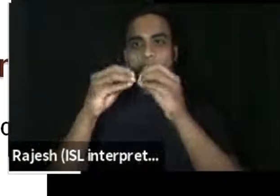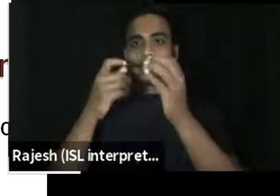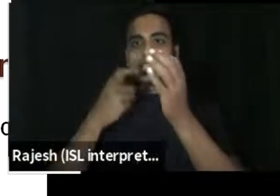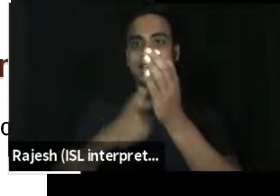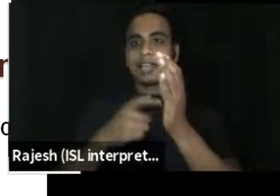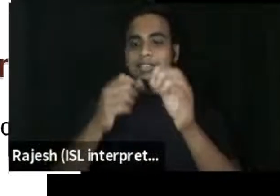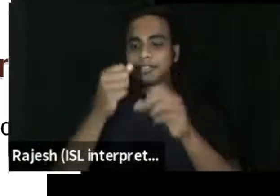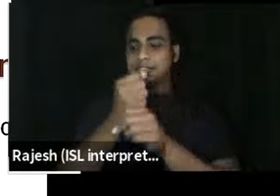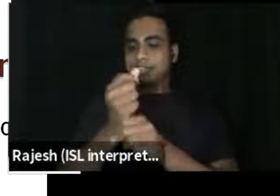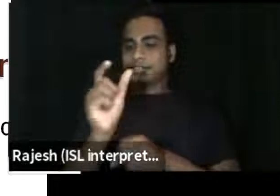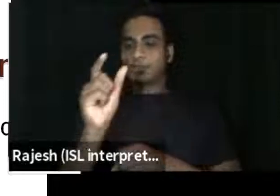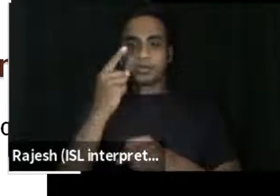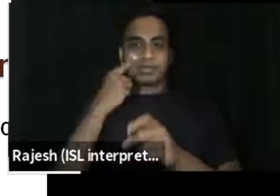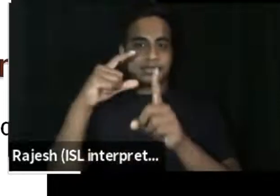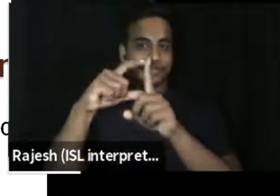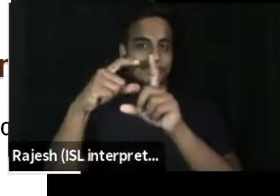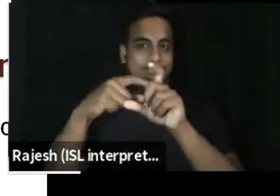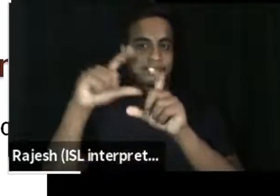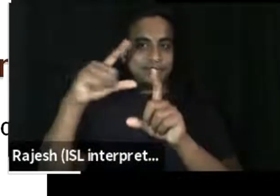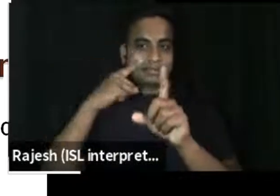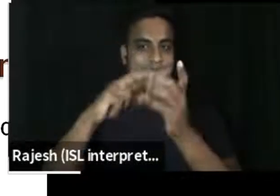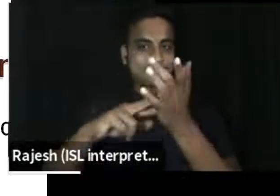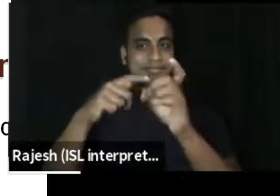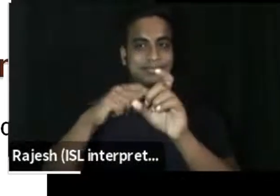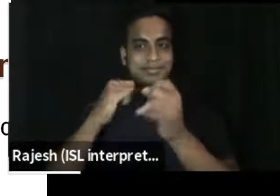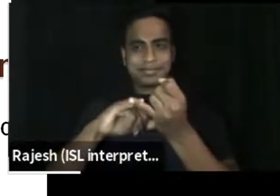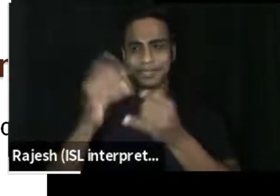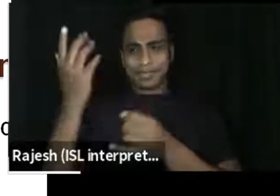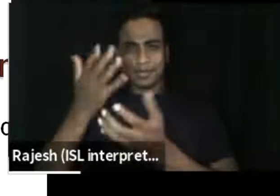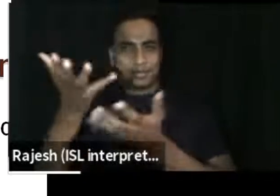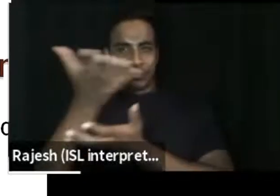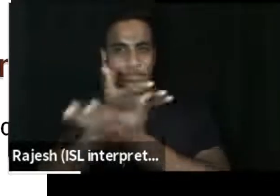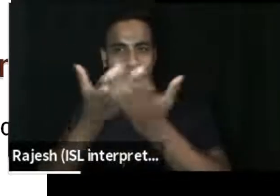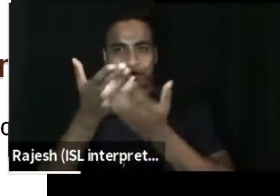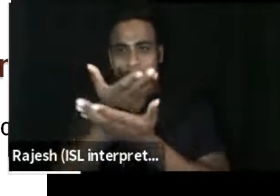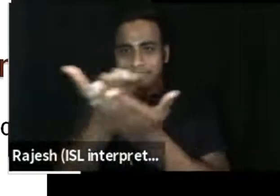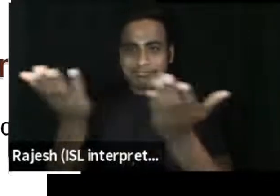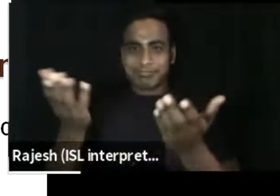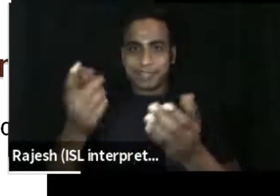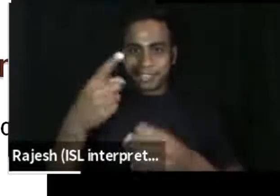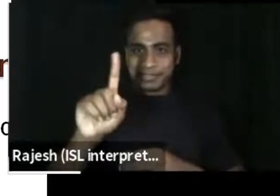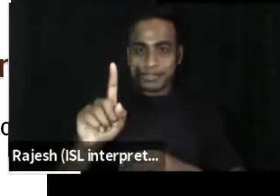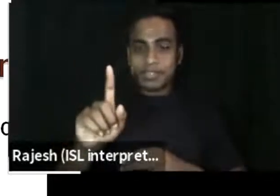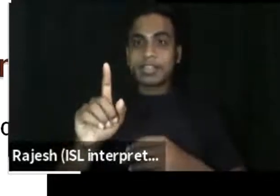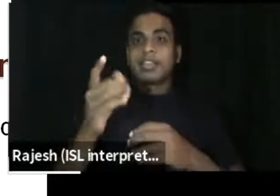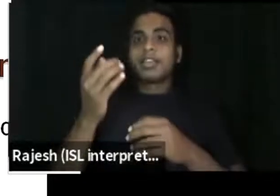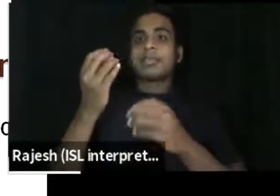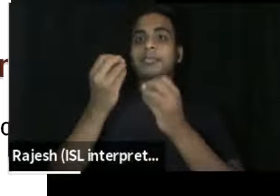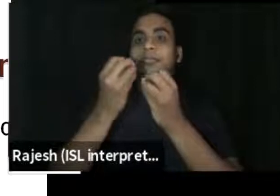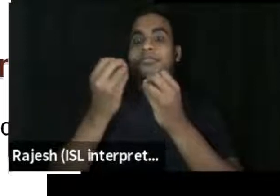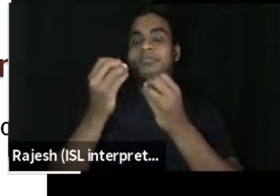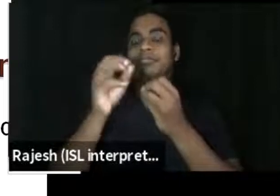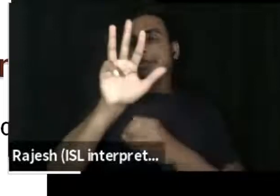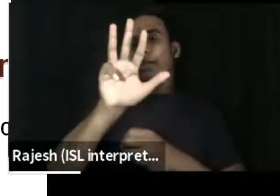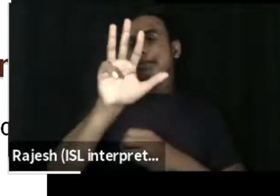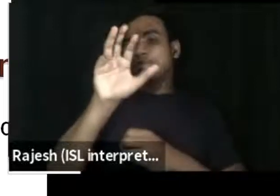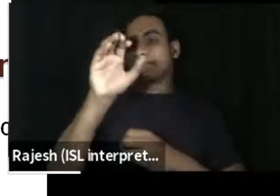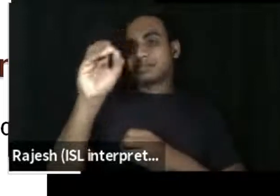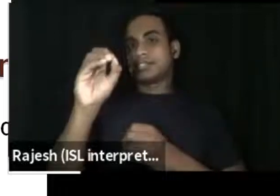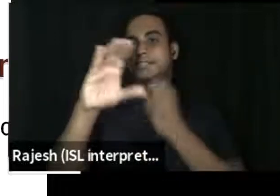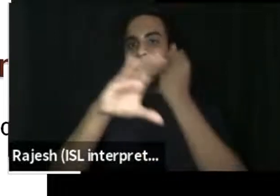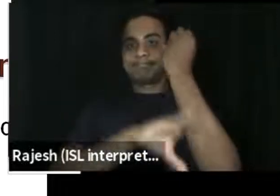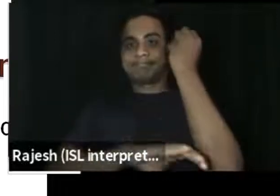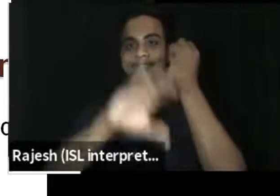has come up. We could see that about 90 countries are implementing CBR in different forms,